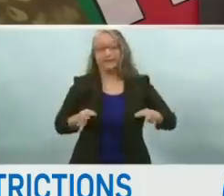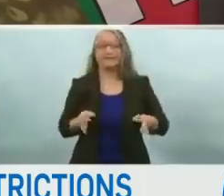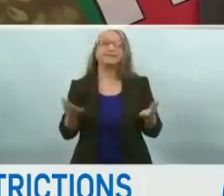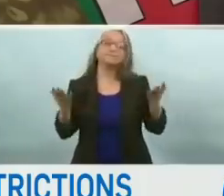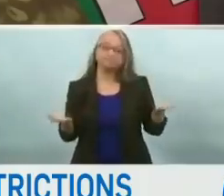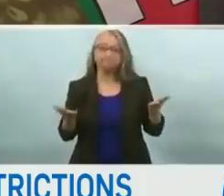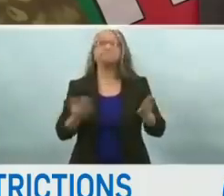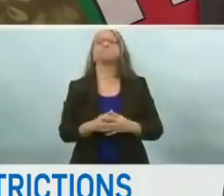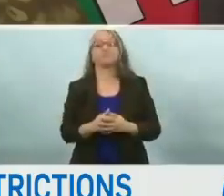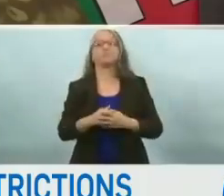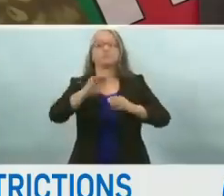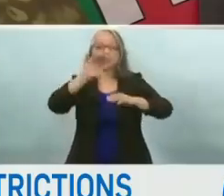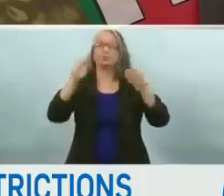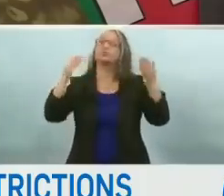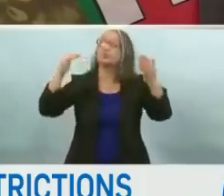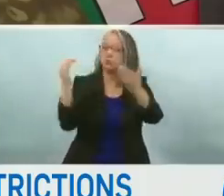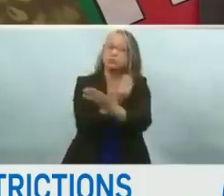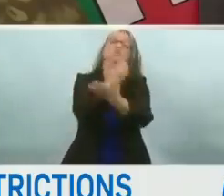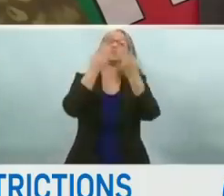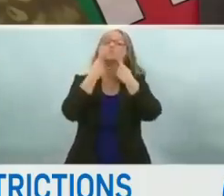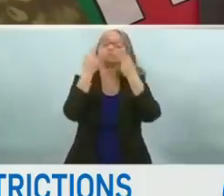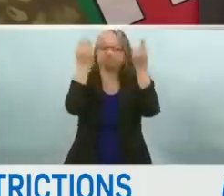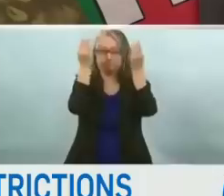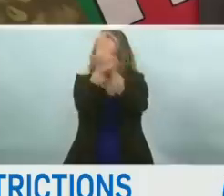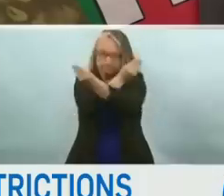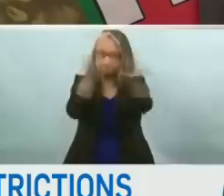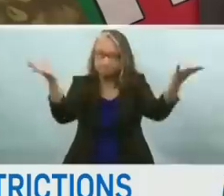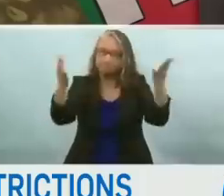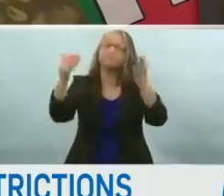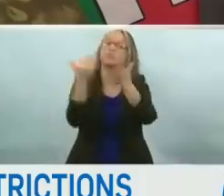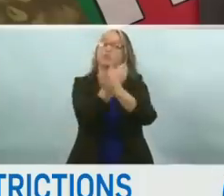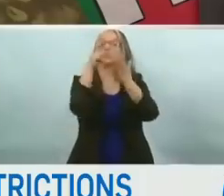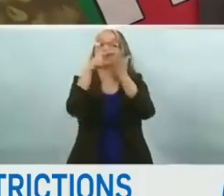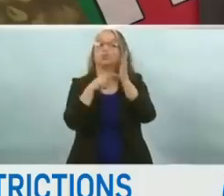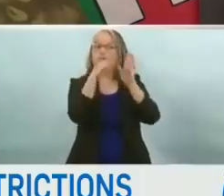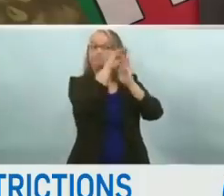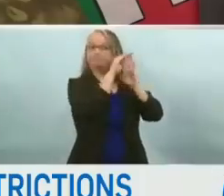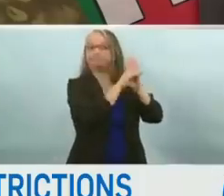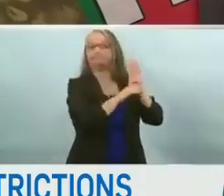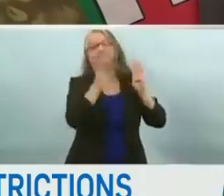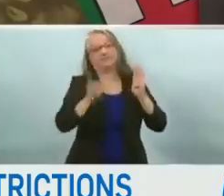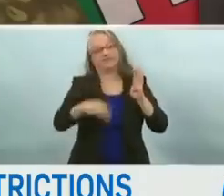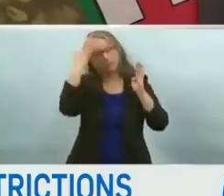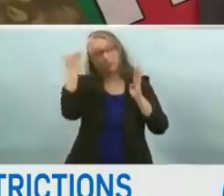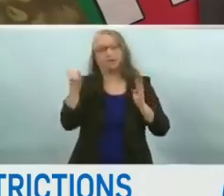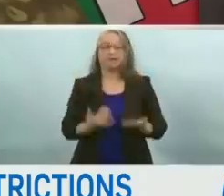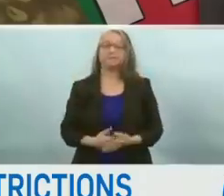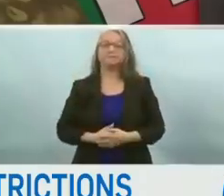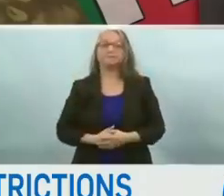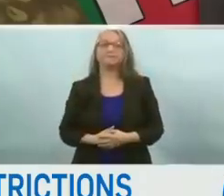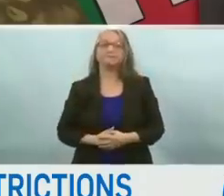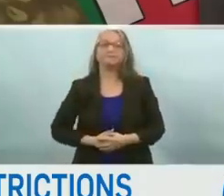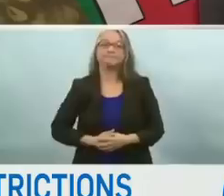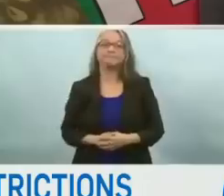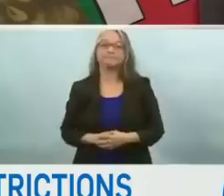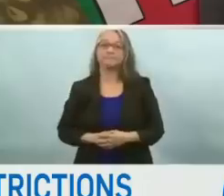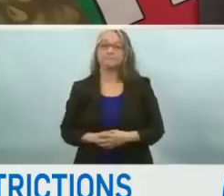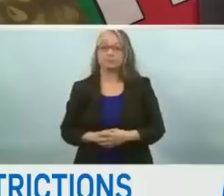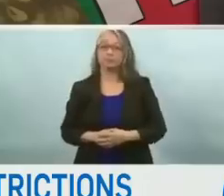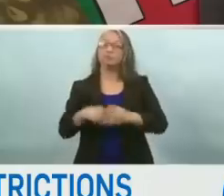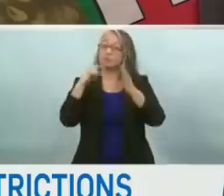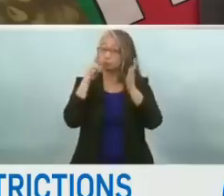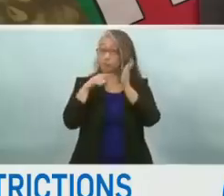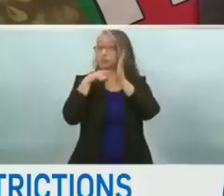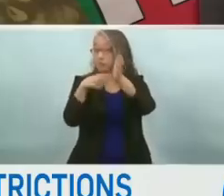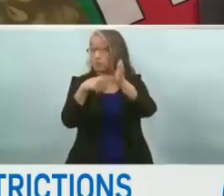admissions, certainly now vaccine rates we take in consideration. And so we've been seeing these concerning numbers.